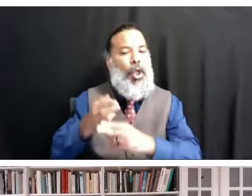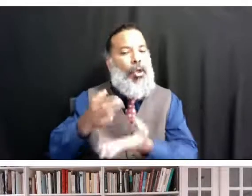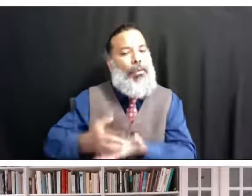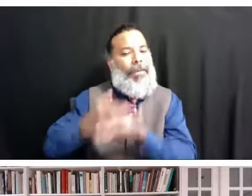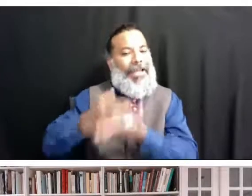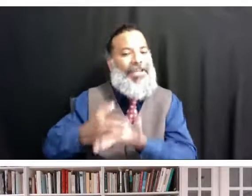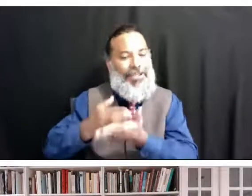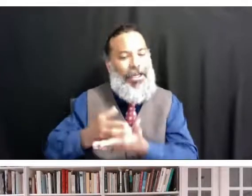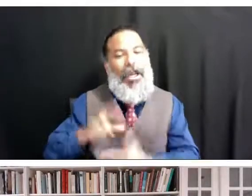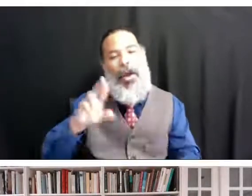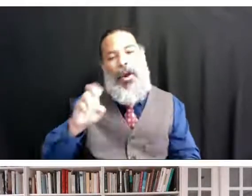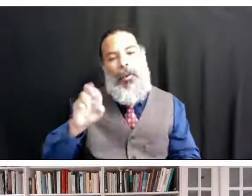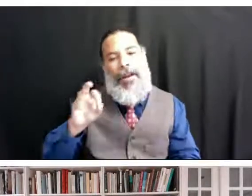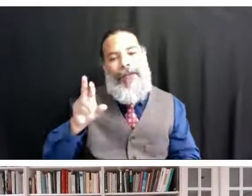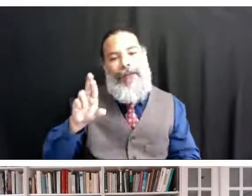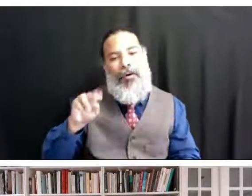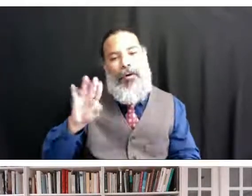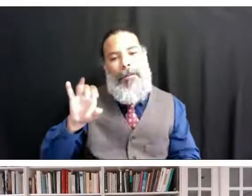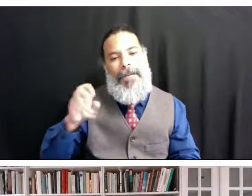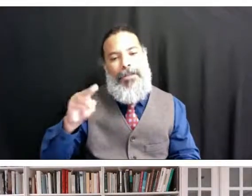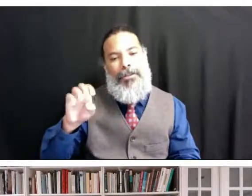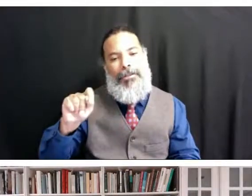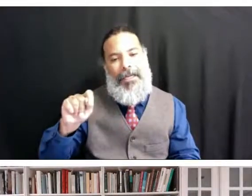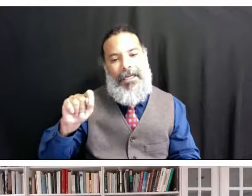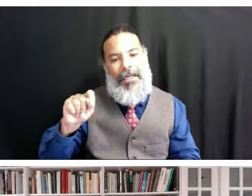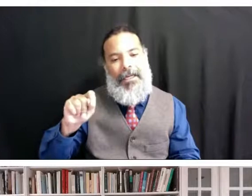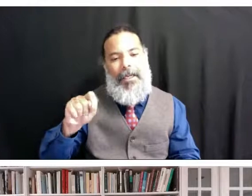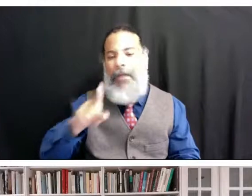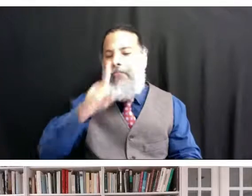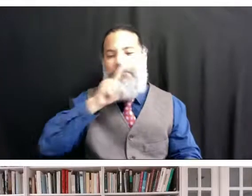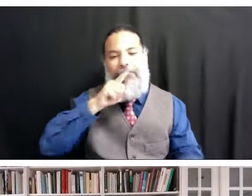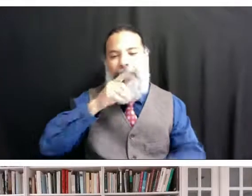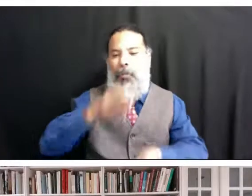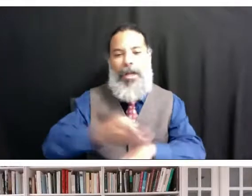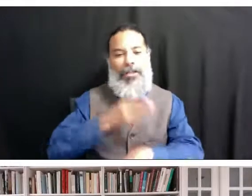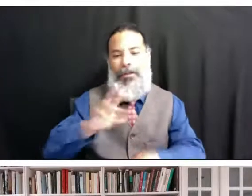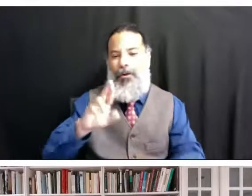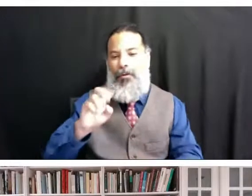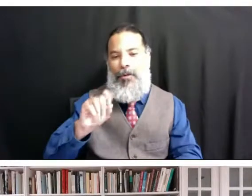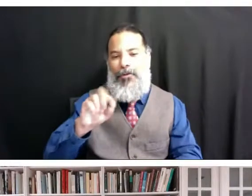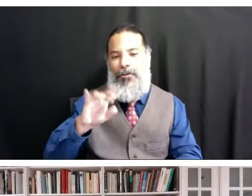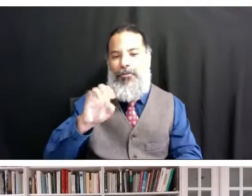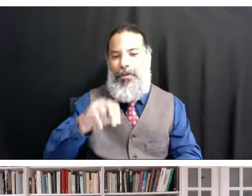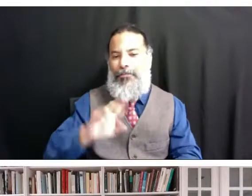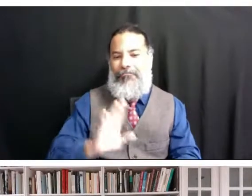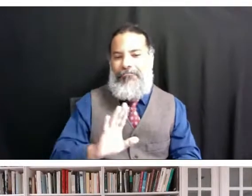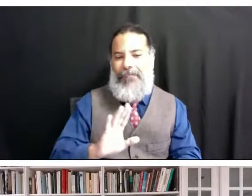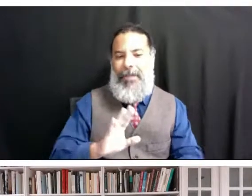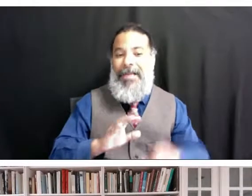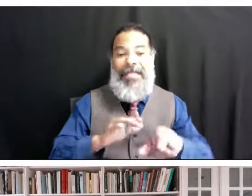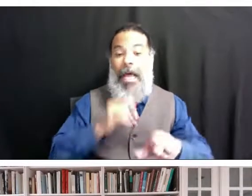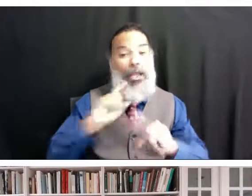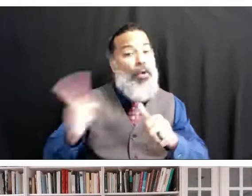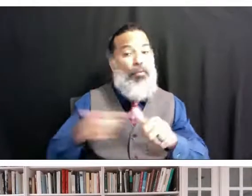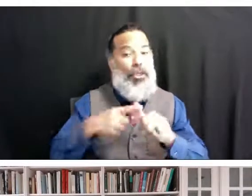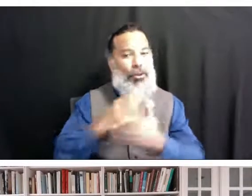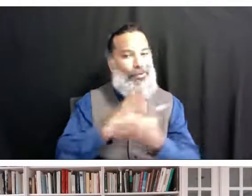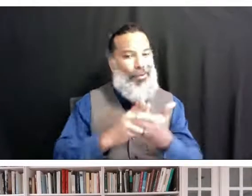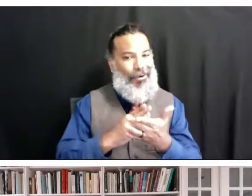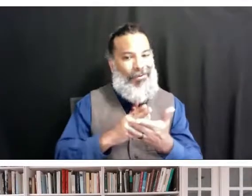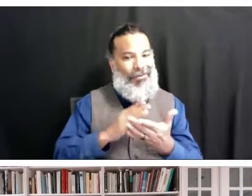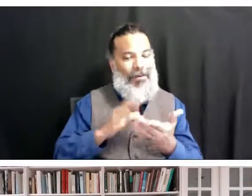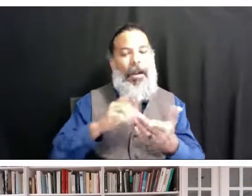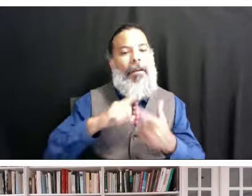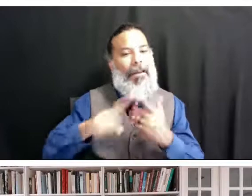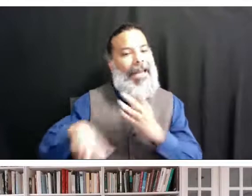a refurbishment of the building. He didn't call it a restoration because this would not have originally been here, but it's